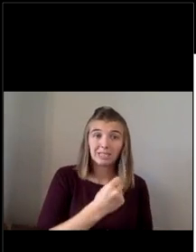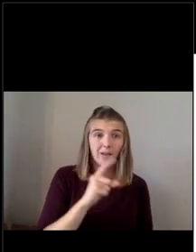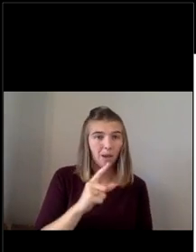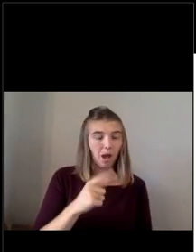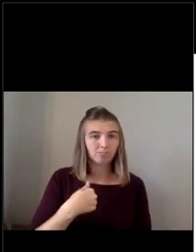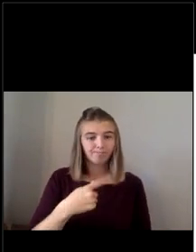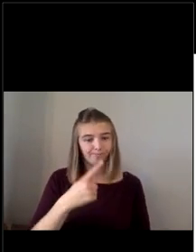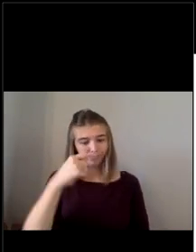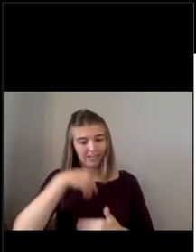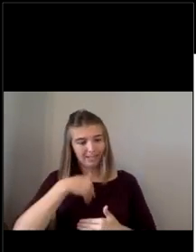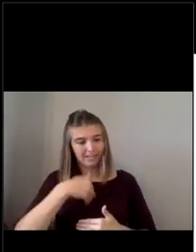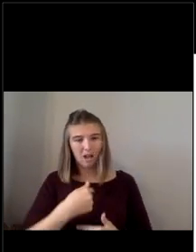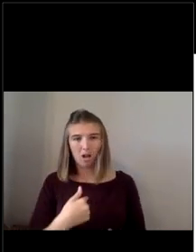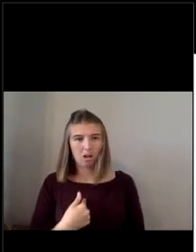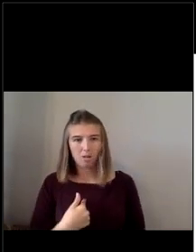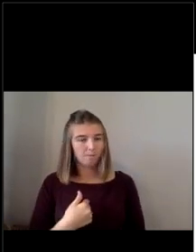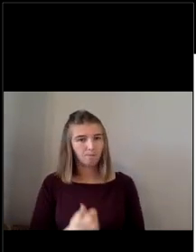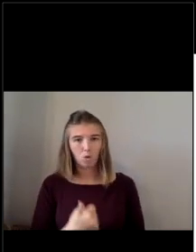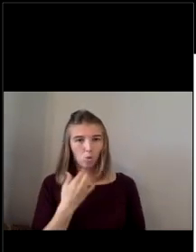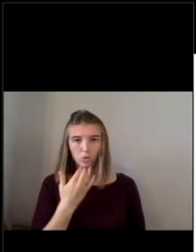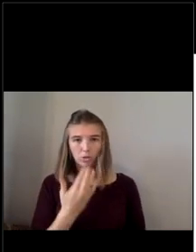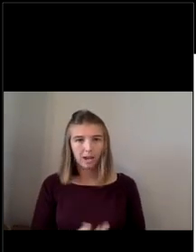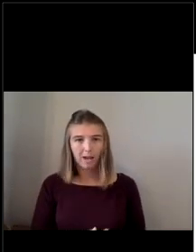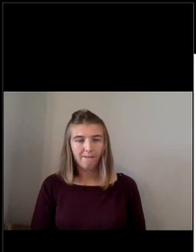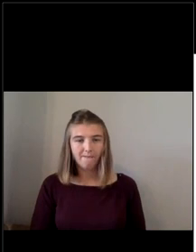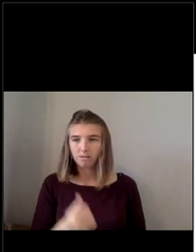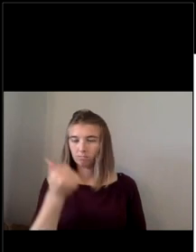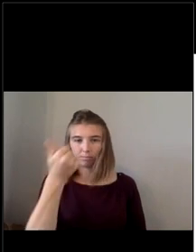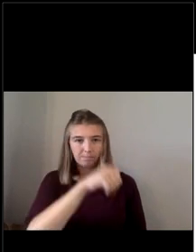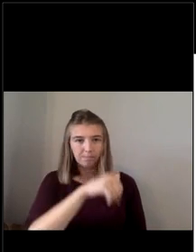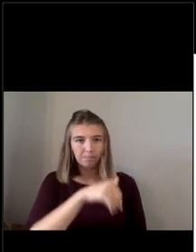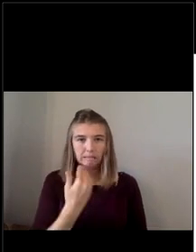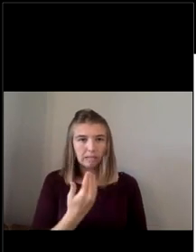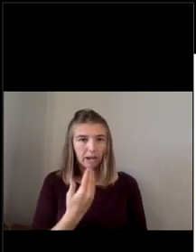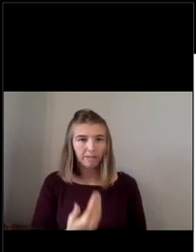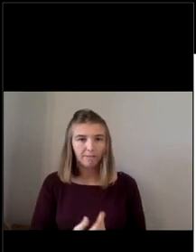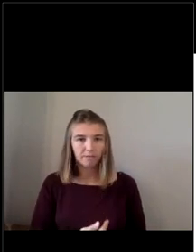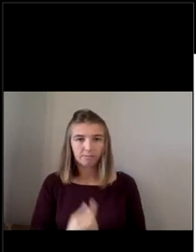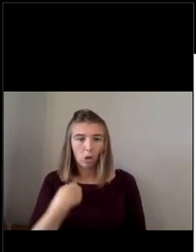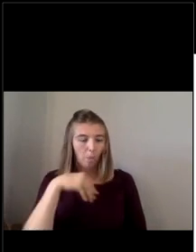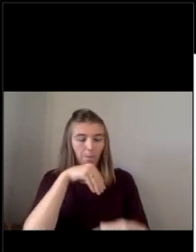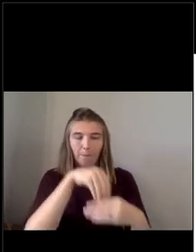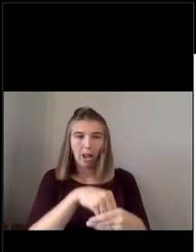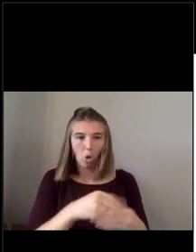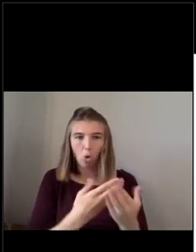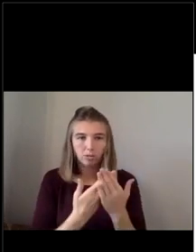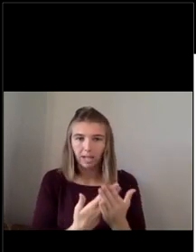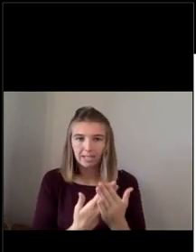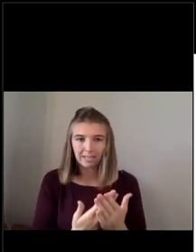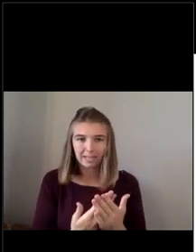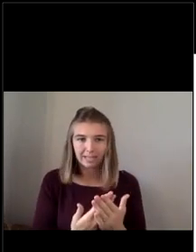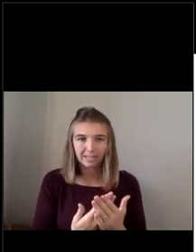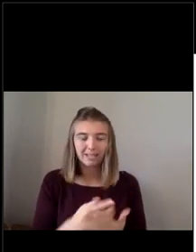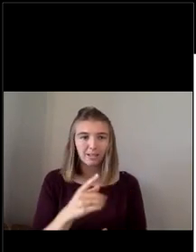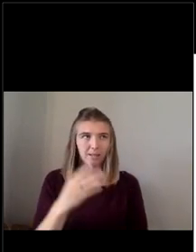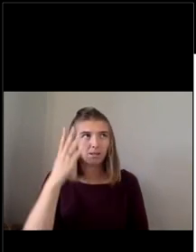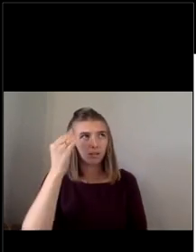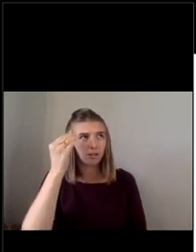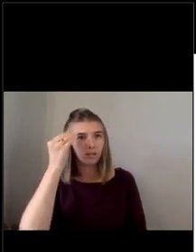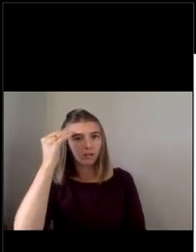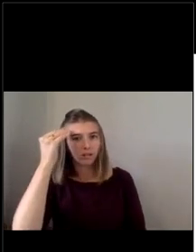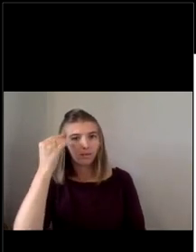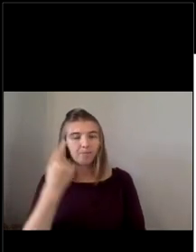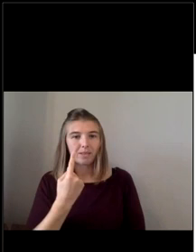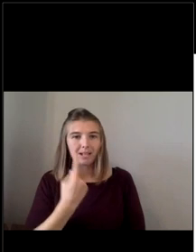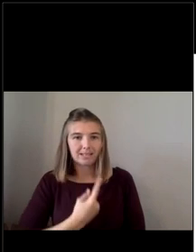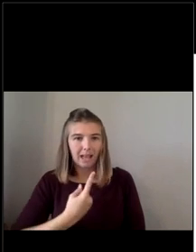not good enough, not smart enough, that I did not belong in academia. And with that narrative